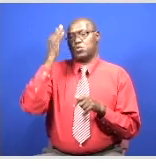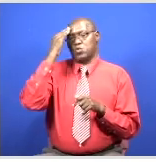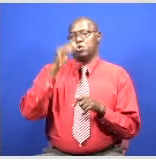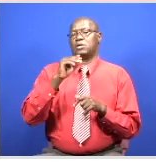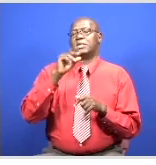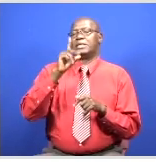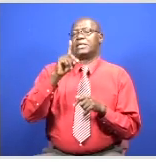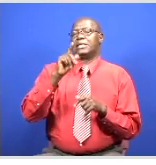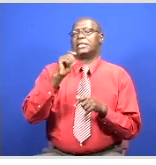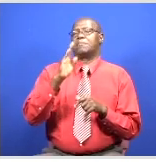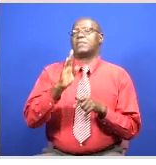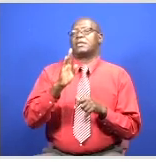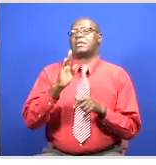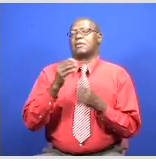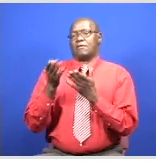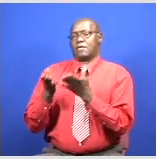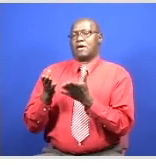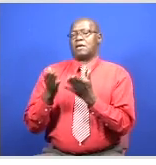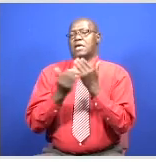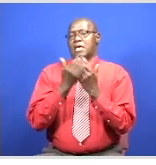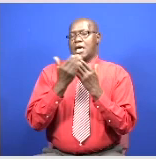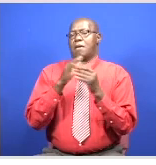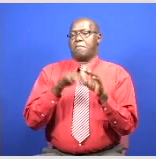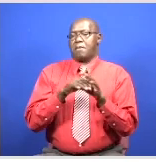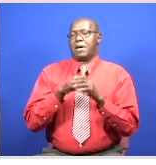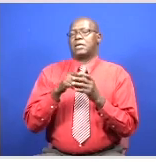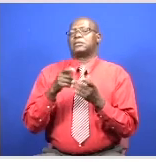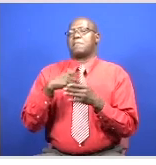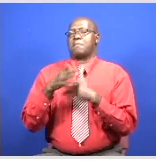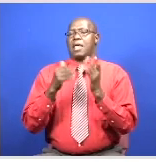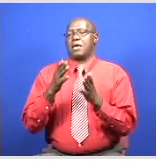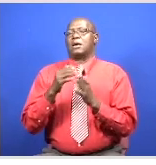that it can also cater for the members and players of Njoro sub-county.